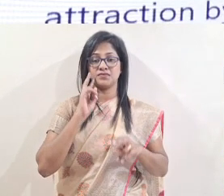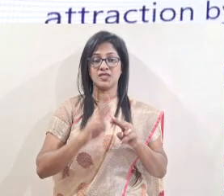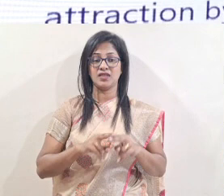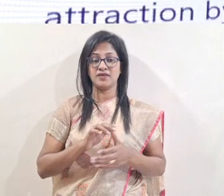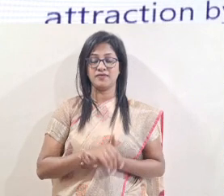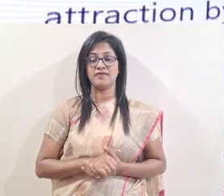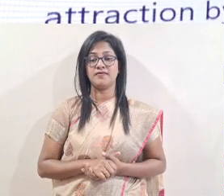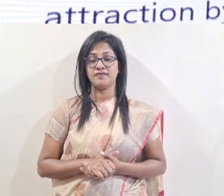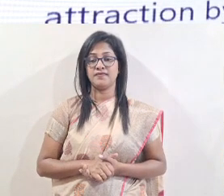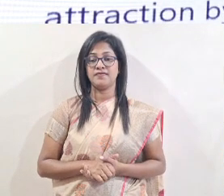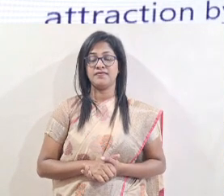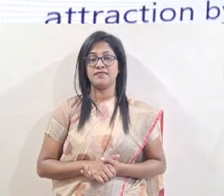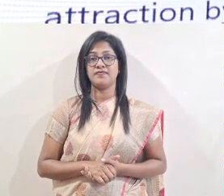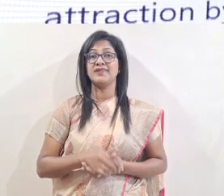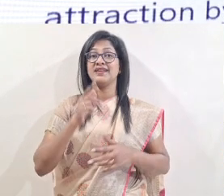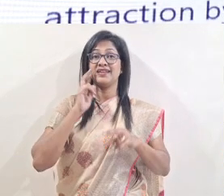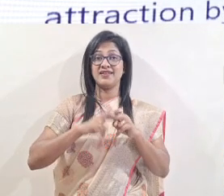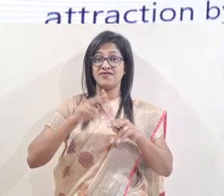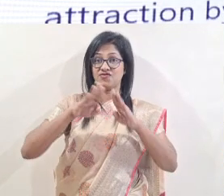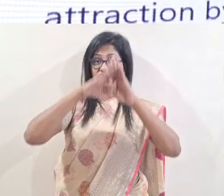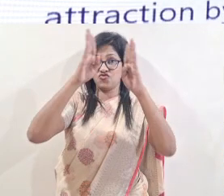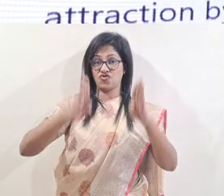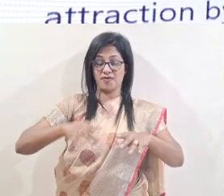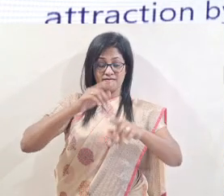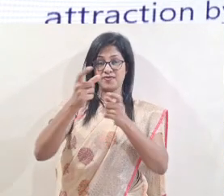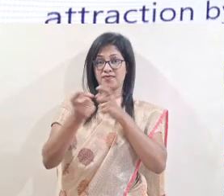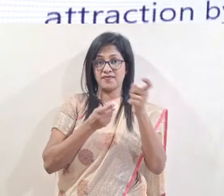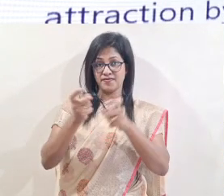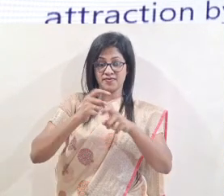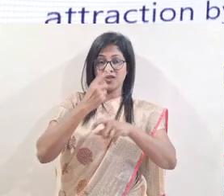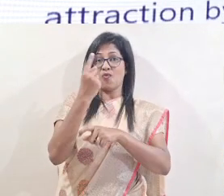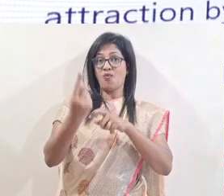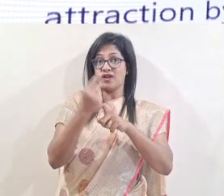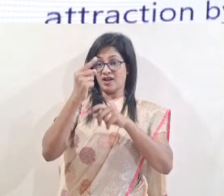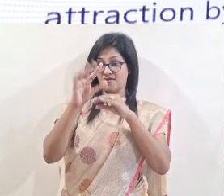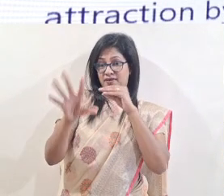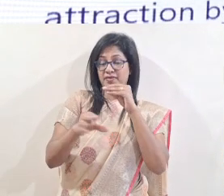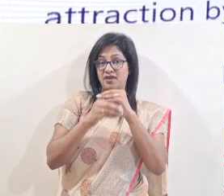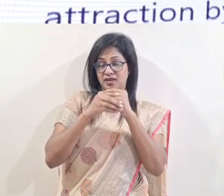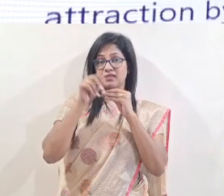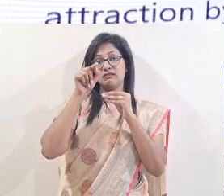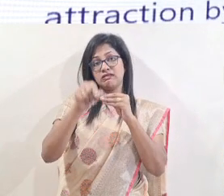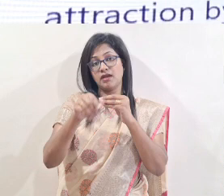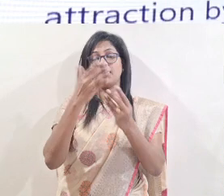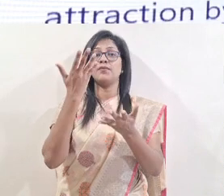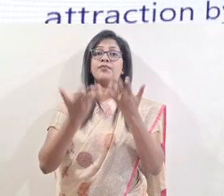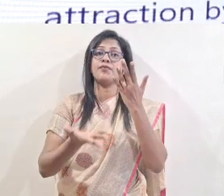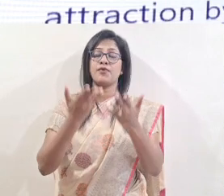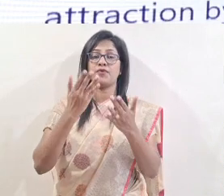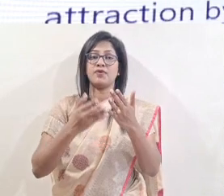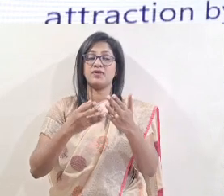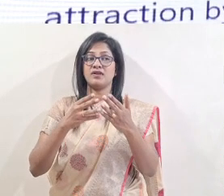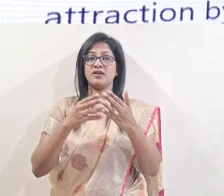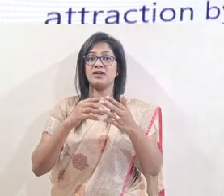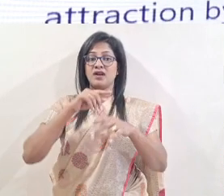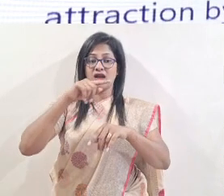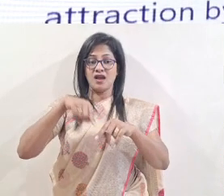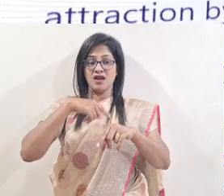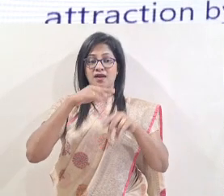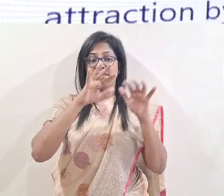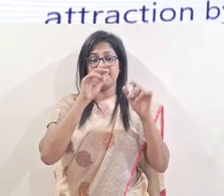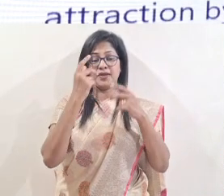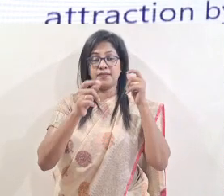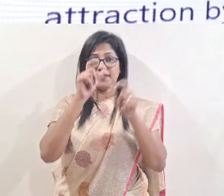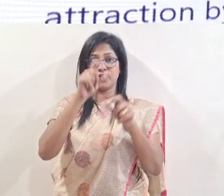if we actually increase the shop operating for one more hour, there is a possibility the odds of visiting customers can be increased